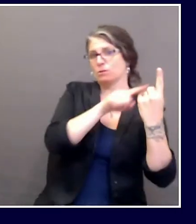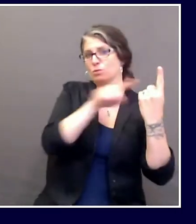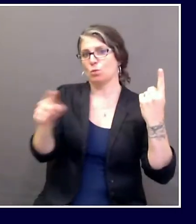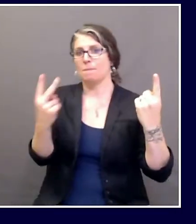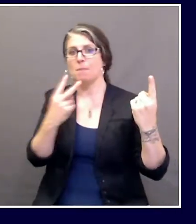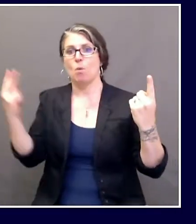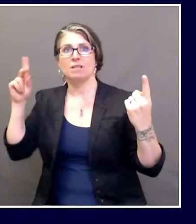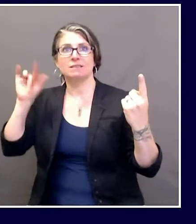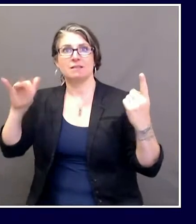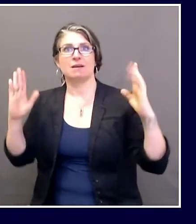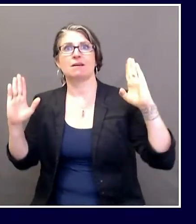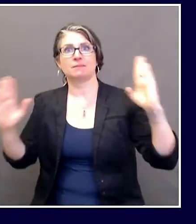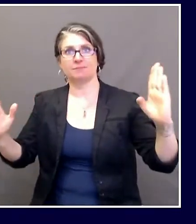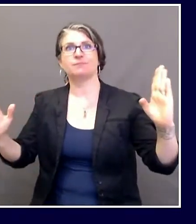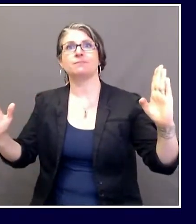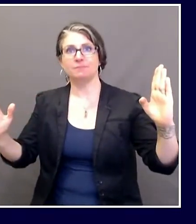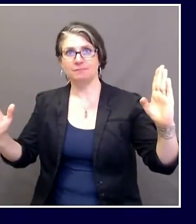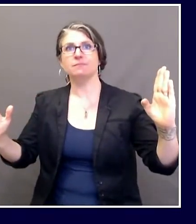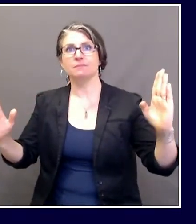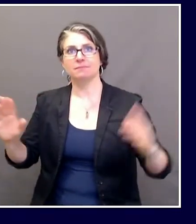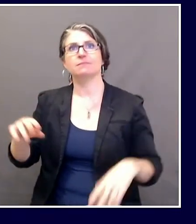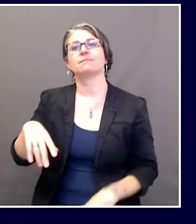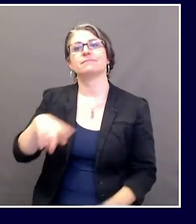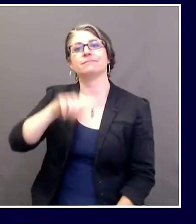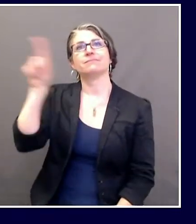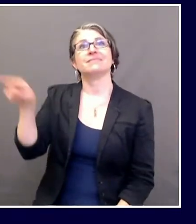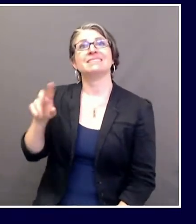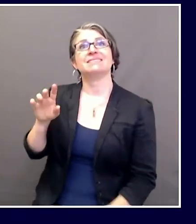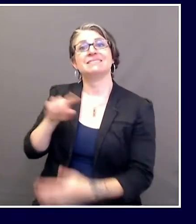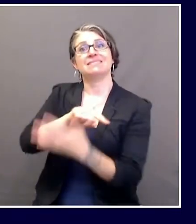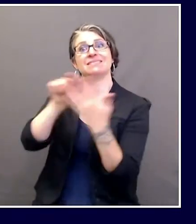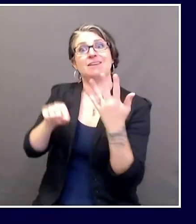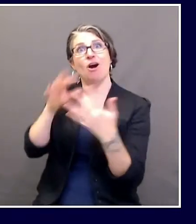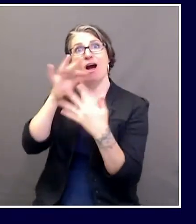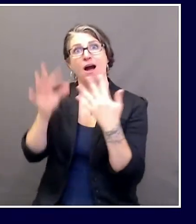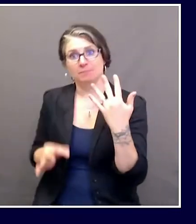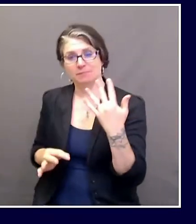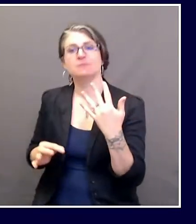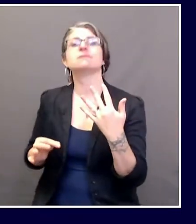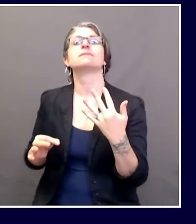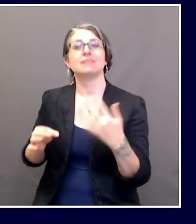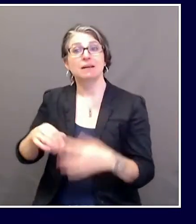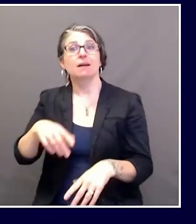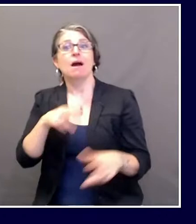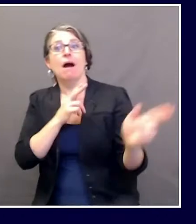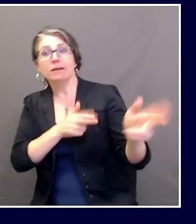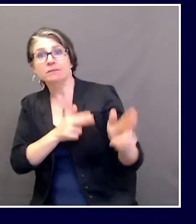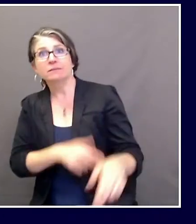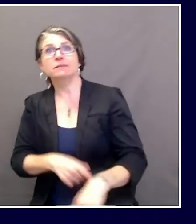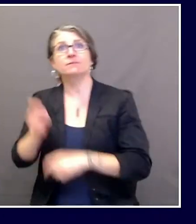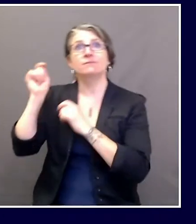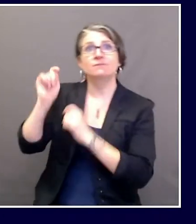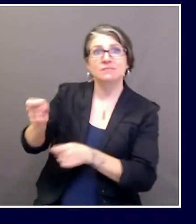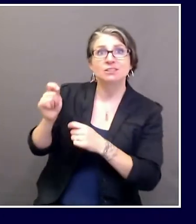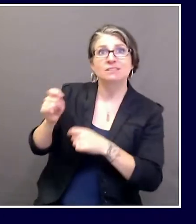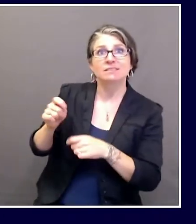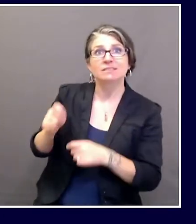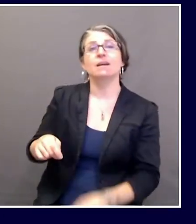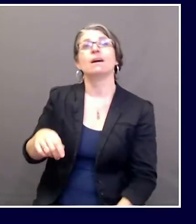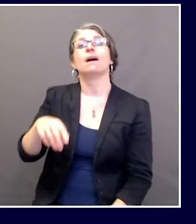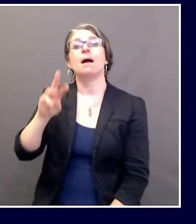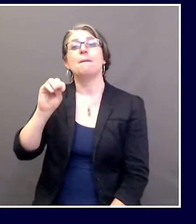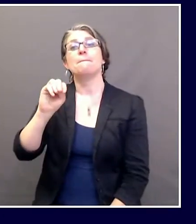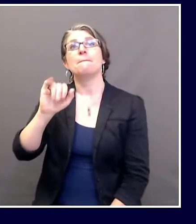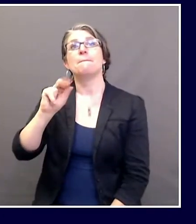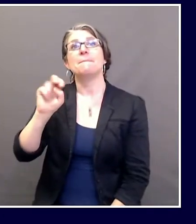a free fishing license, a free hunting license if eligible, Maine Wildlife Park Pass for a